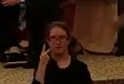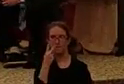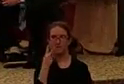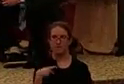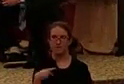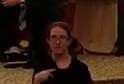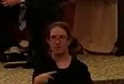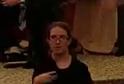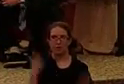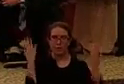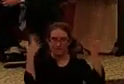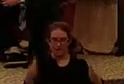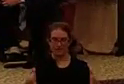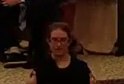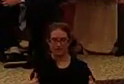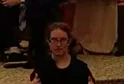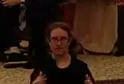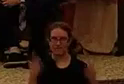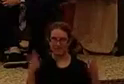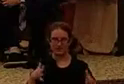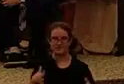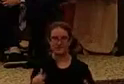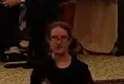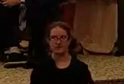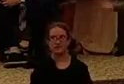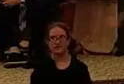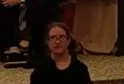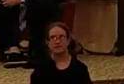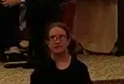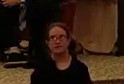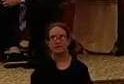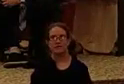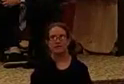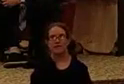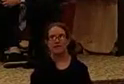over. You're done. We're through with you.